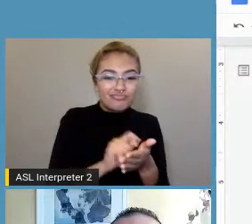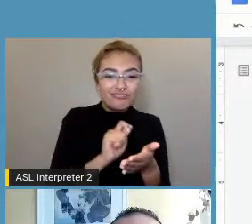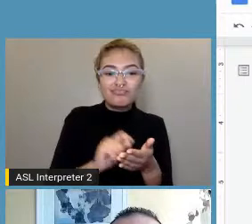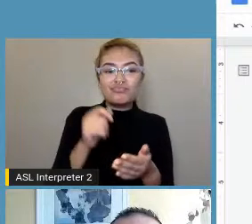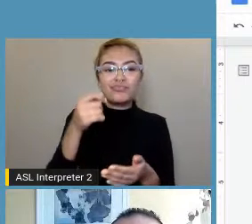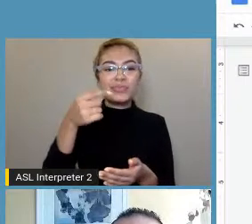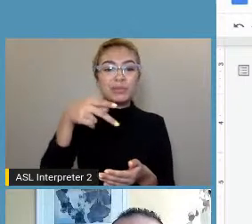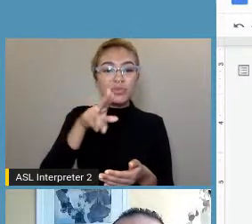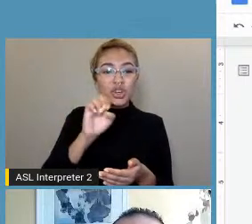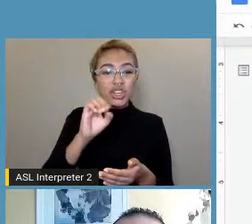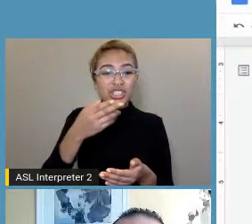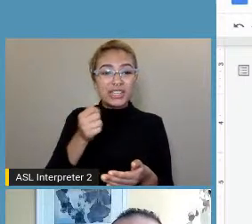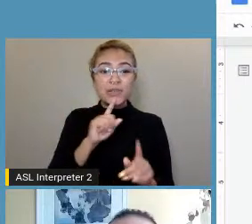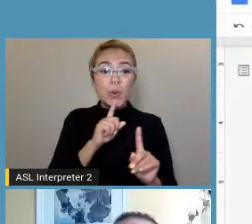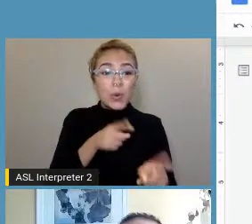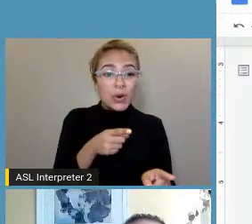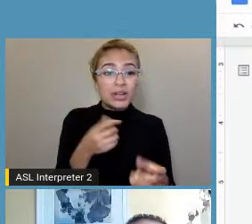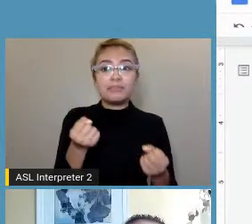lot of paperwork.